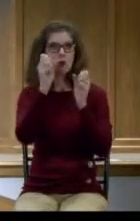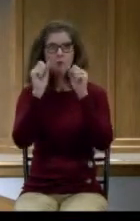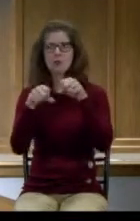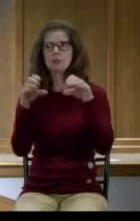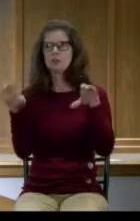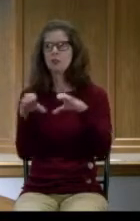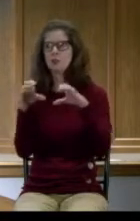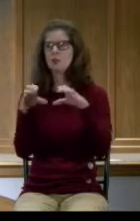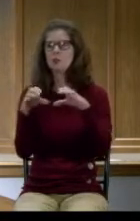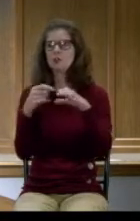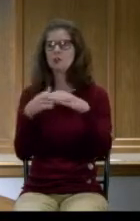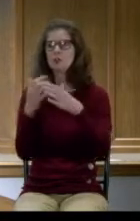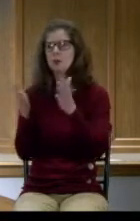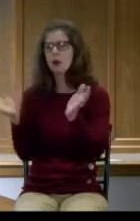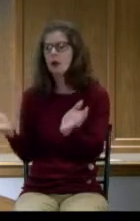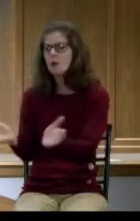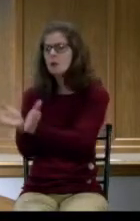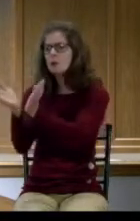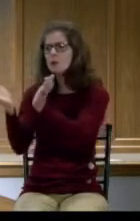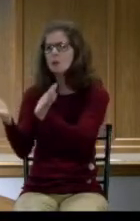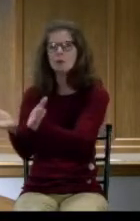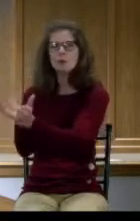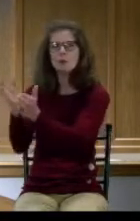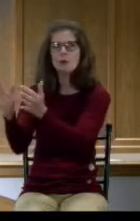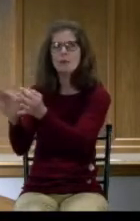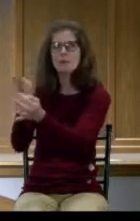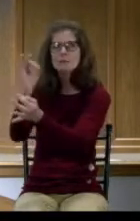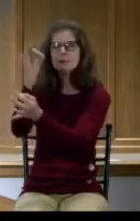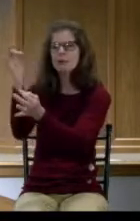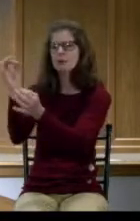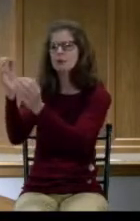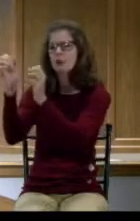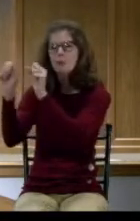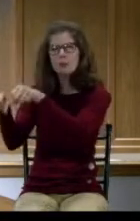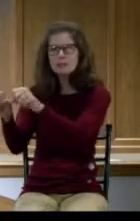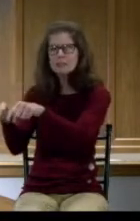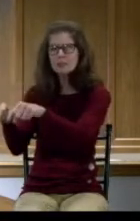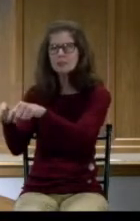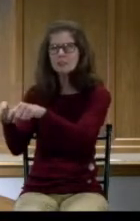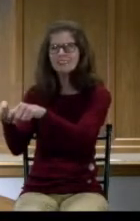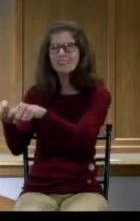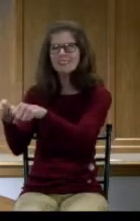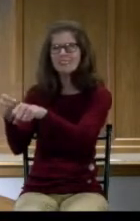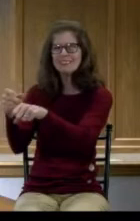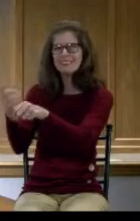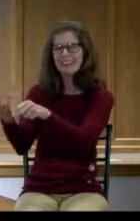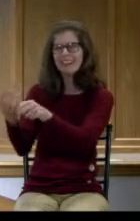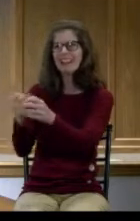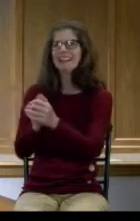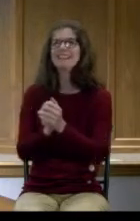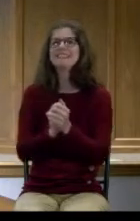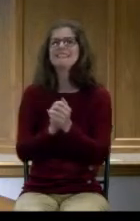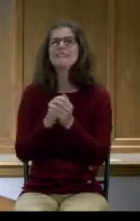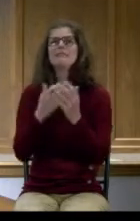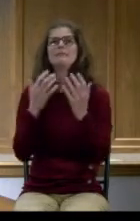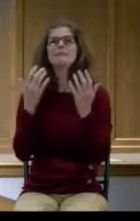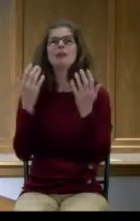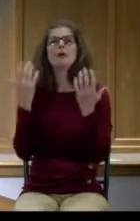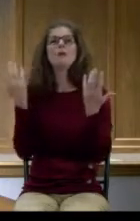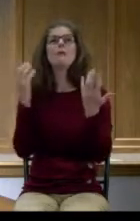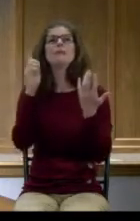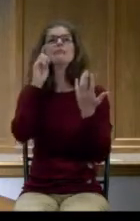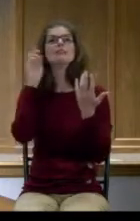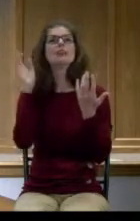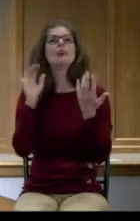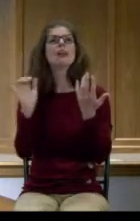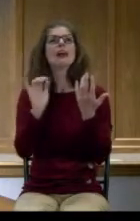to bring out the spiritual potential in someone you love. Like, let me paint a picture here. Wouldn't this be amazing in your life? At